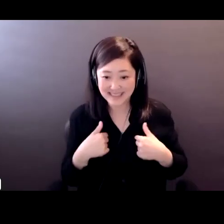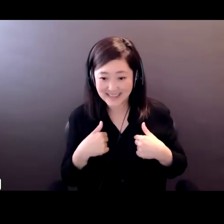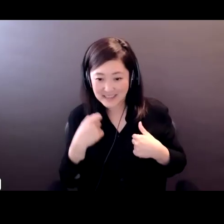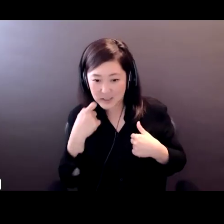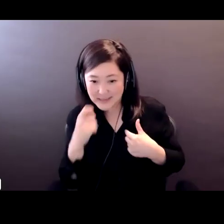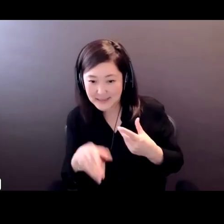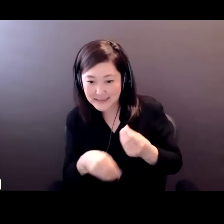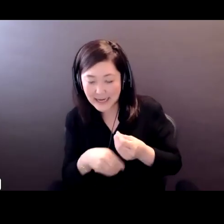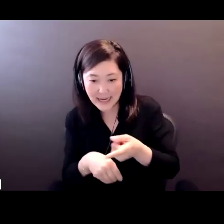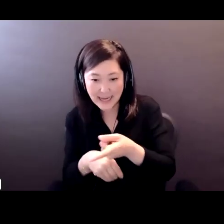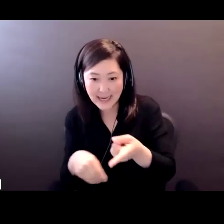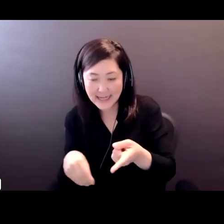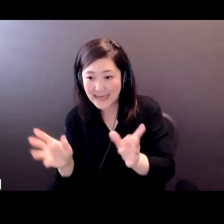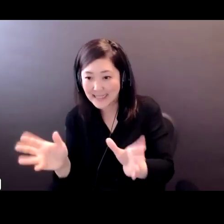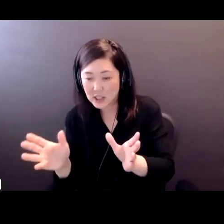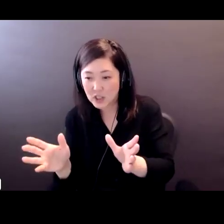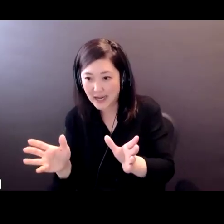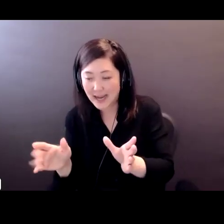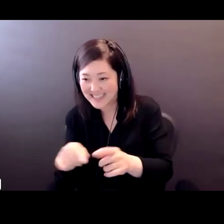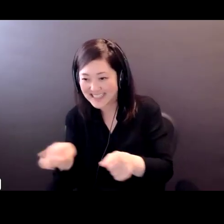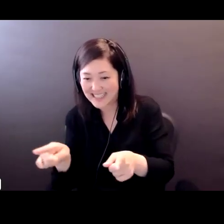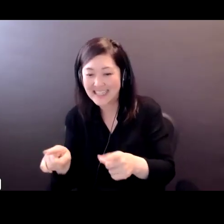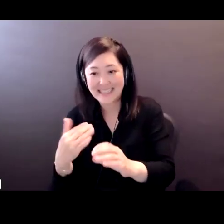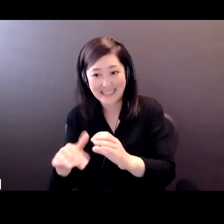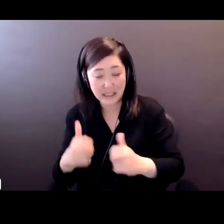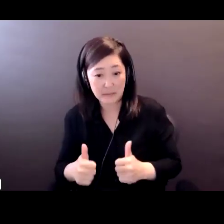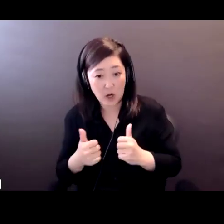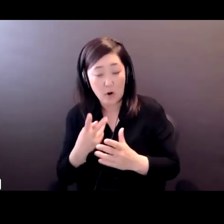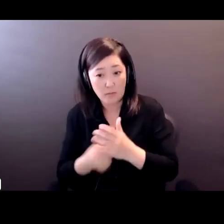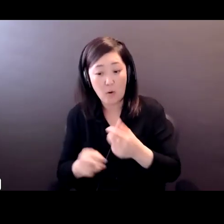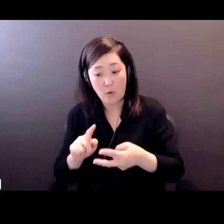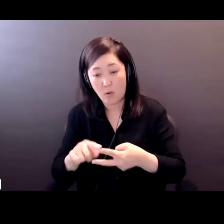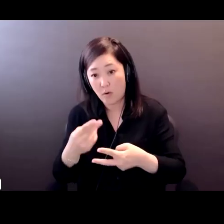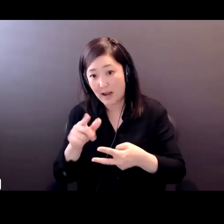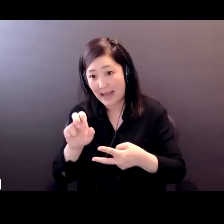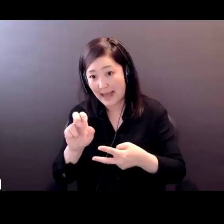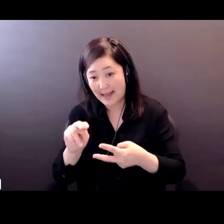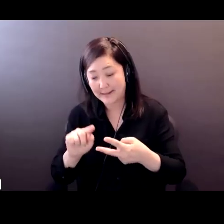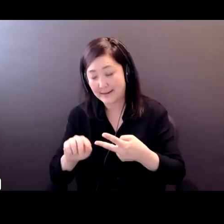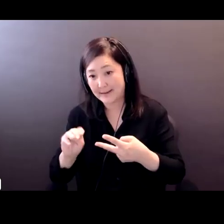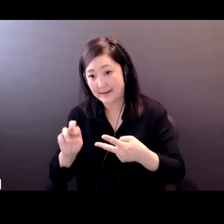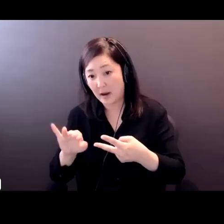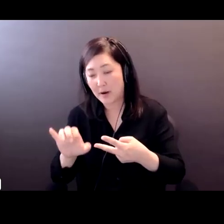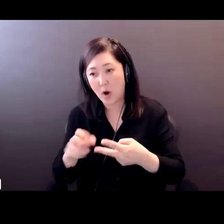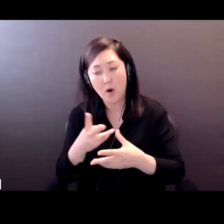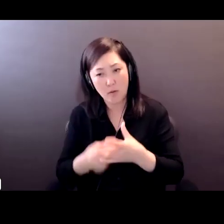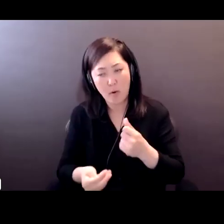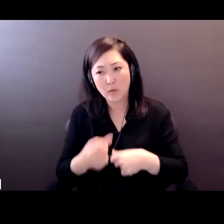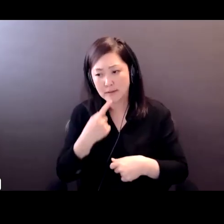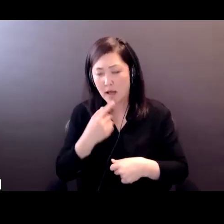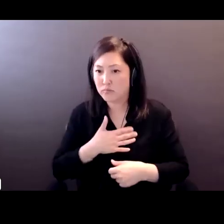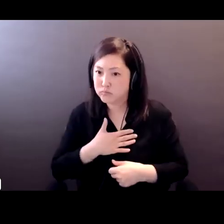box the email addresses for Helen and Marie. They have both expressed several times that they were